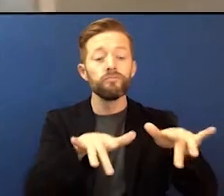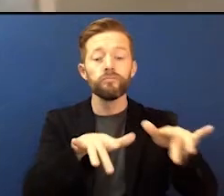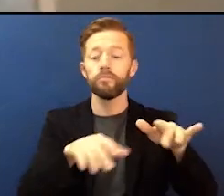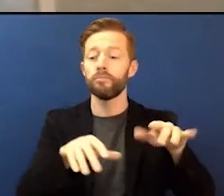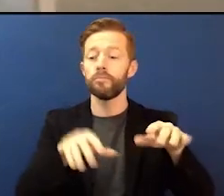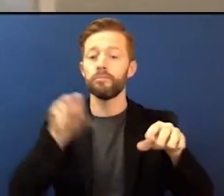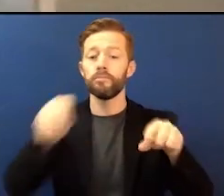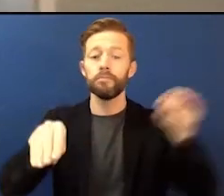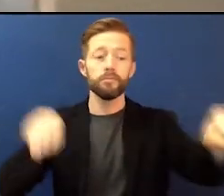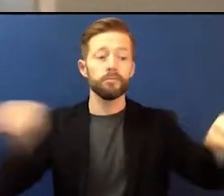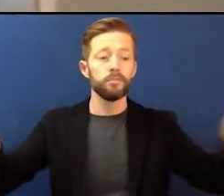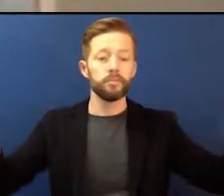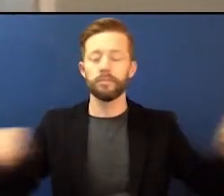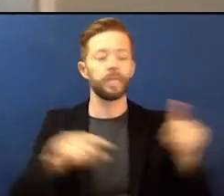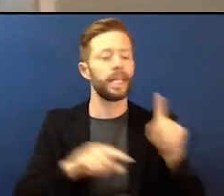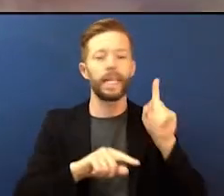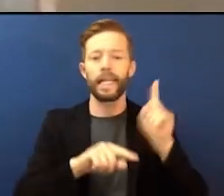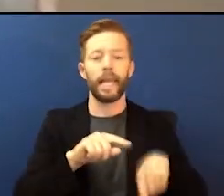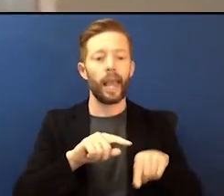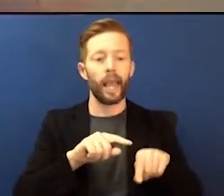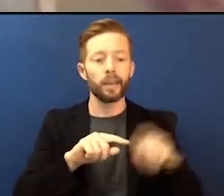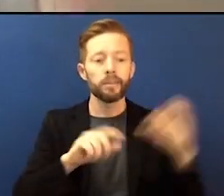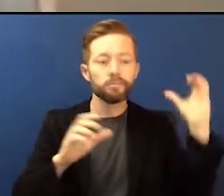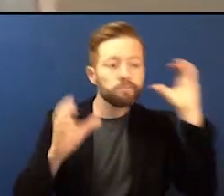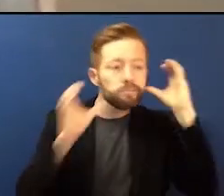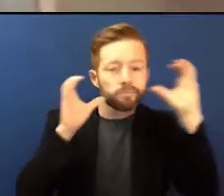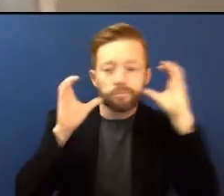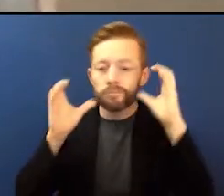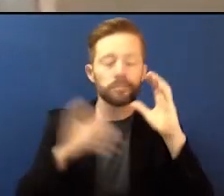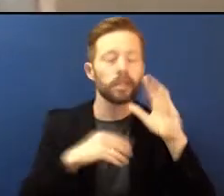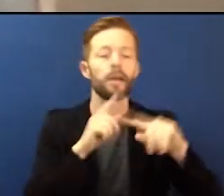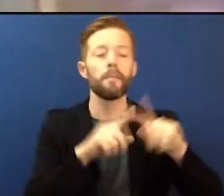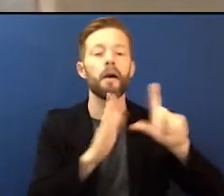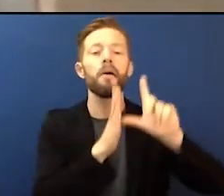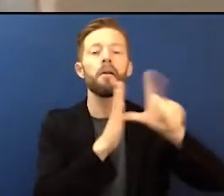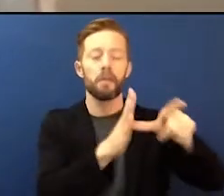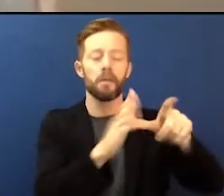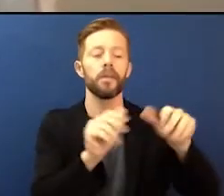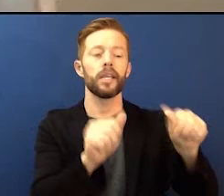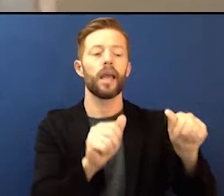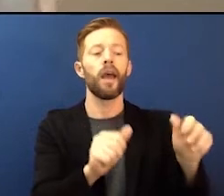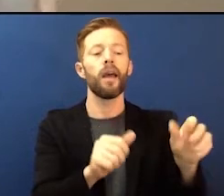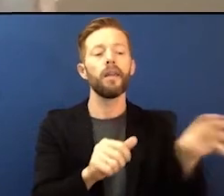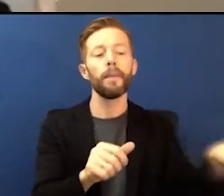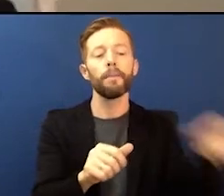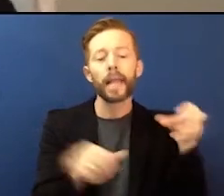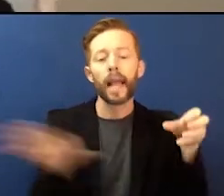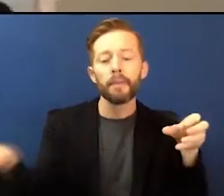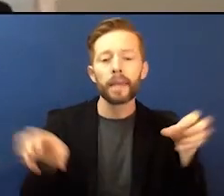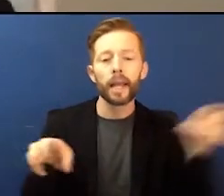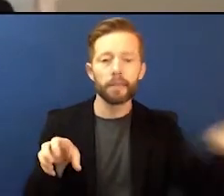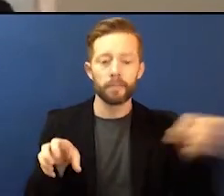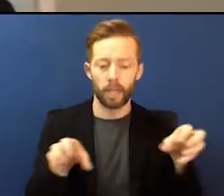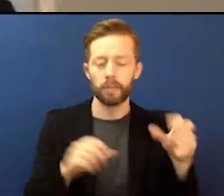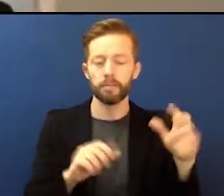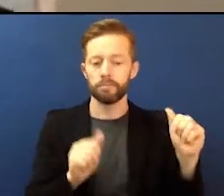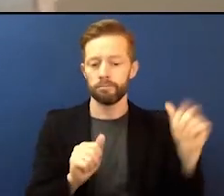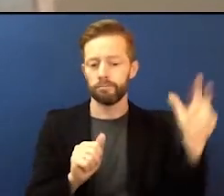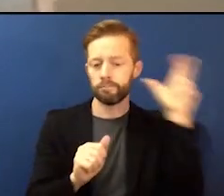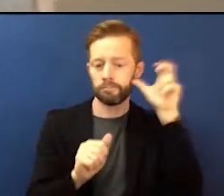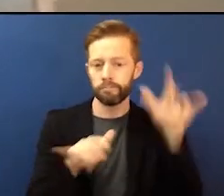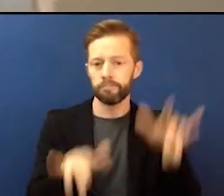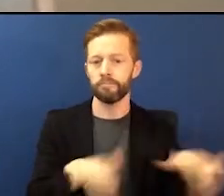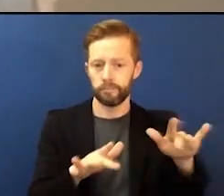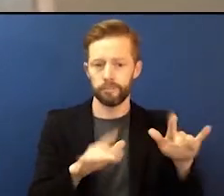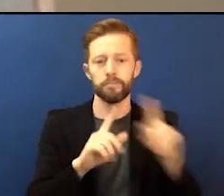every small group table. Well, she couldn't be everywhere at once, but later she could pick up the recorders and have